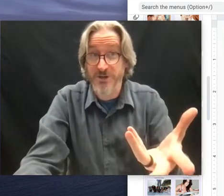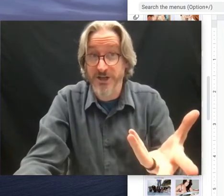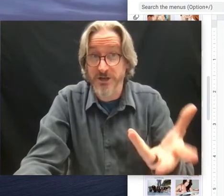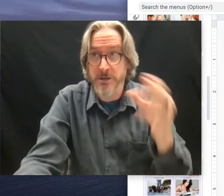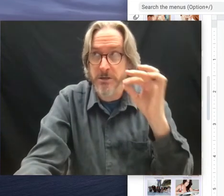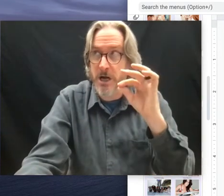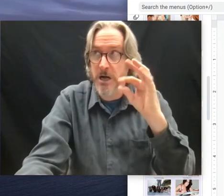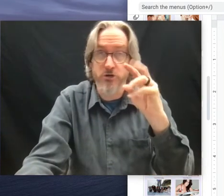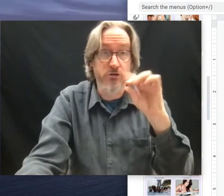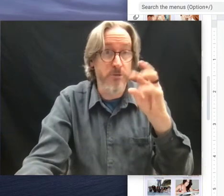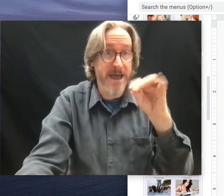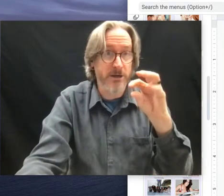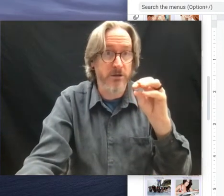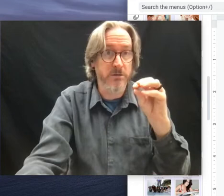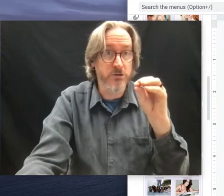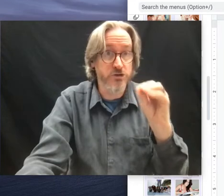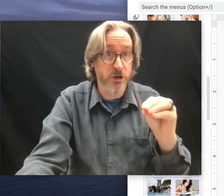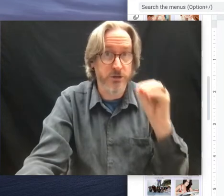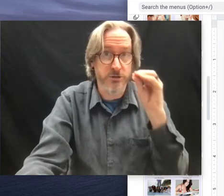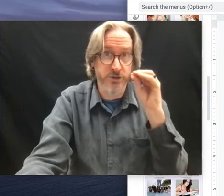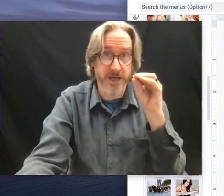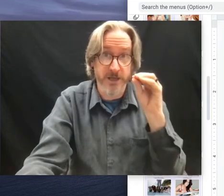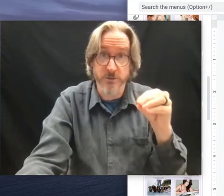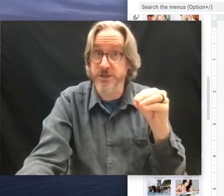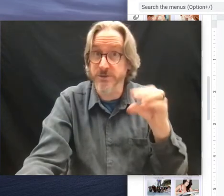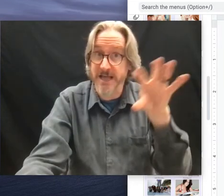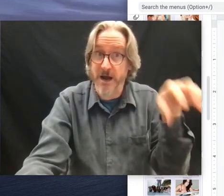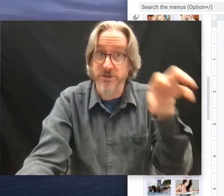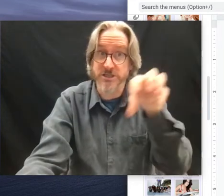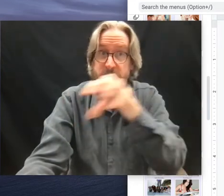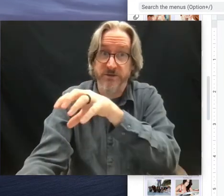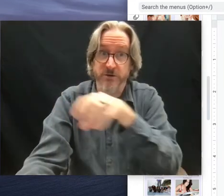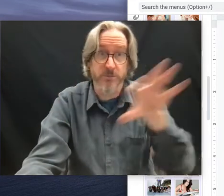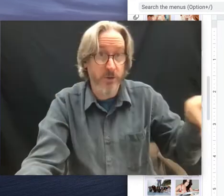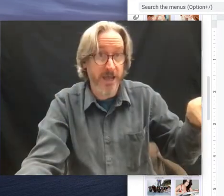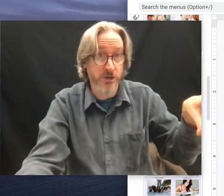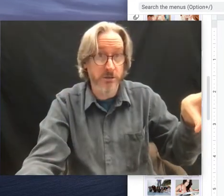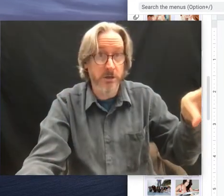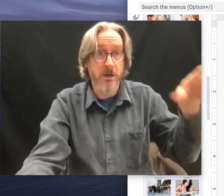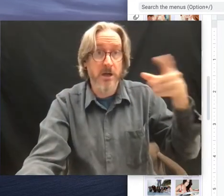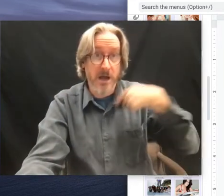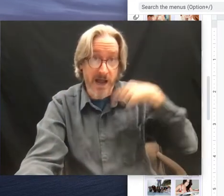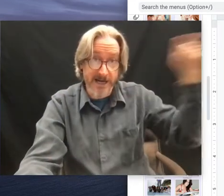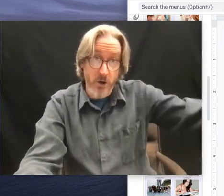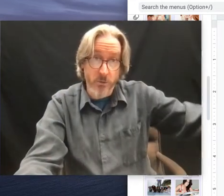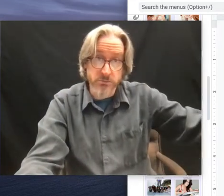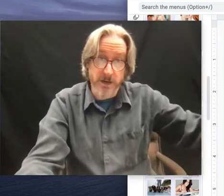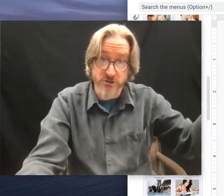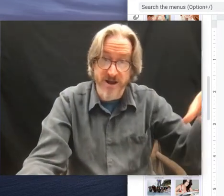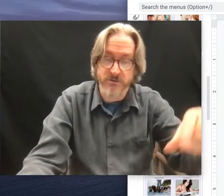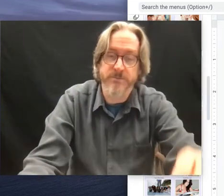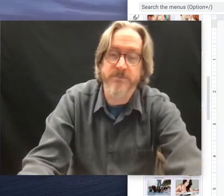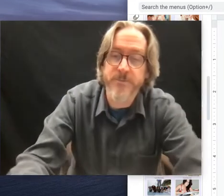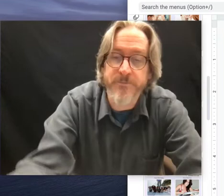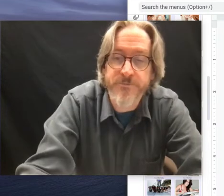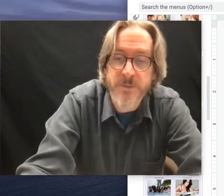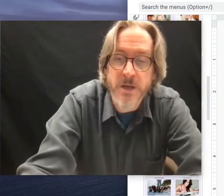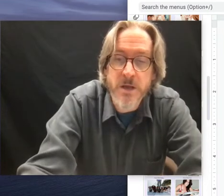And that's a really good grammatical structure to get used to, is that object, subject, verb. Location, I go, I